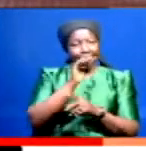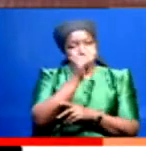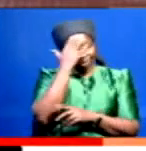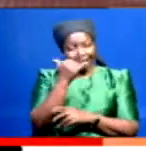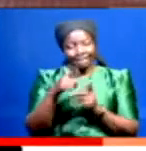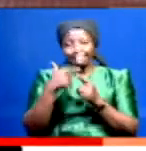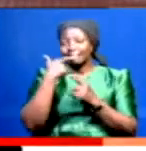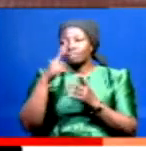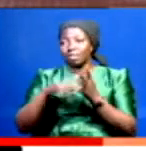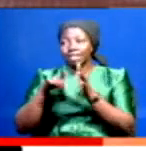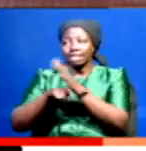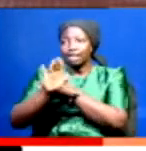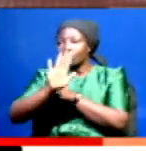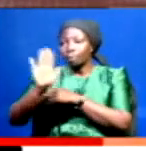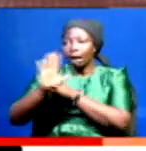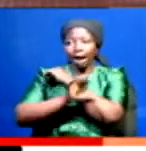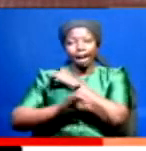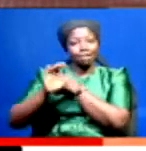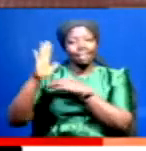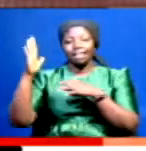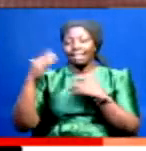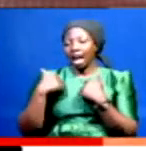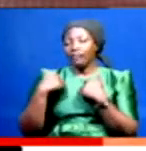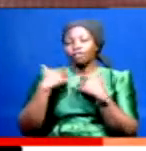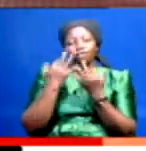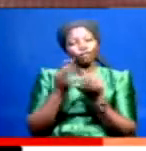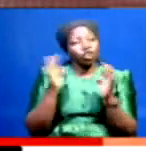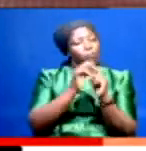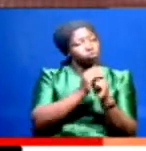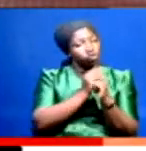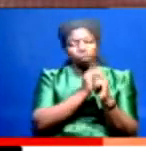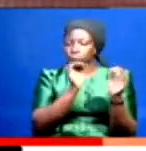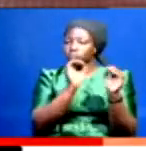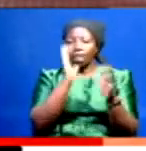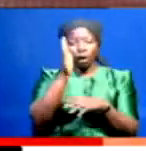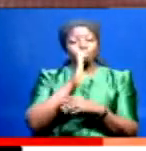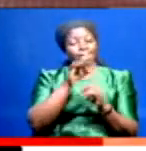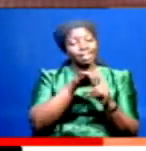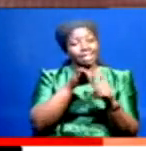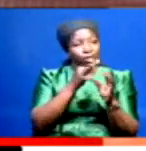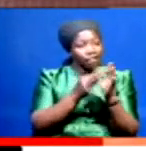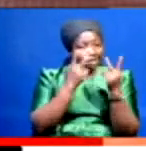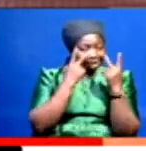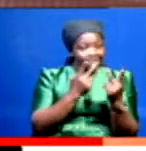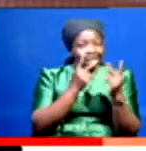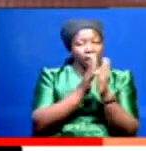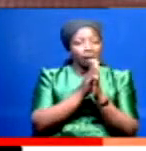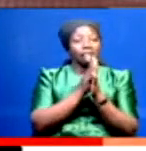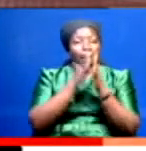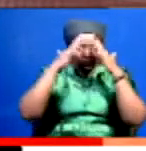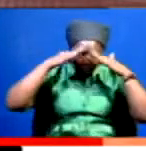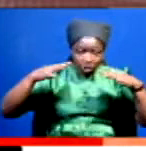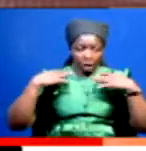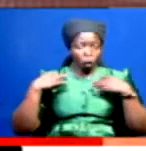from, they will not have that freedom to worship. And they will be killed if they are seen, you know, in kanzus.